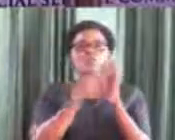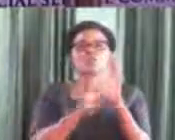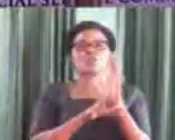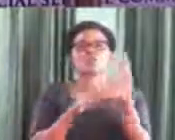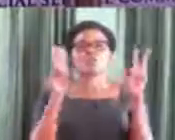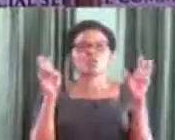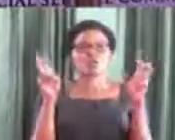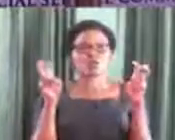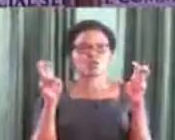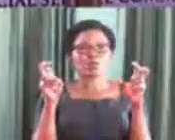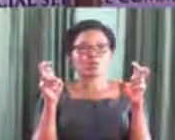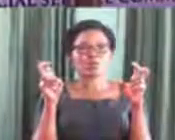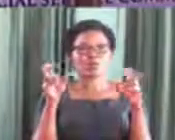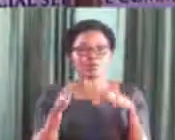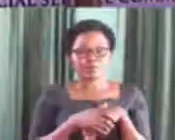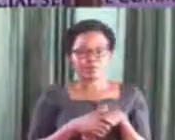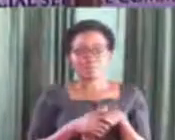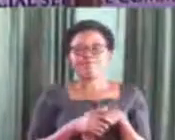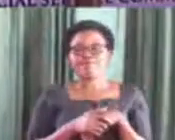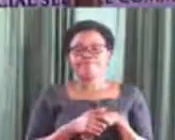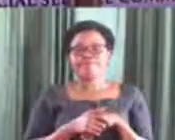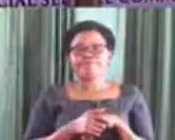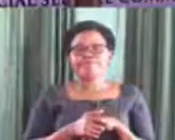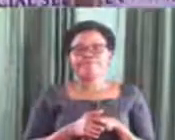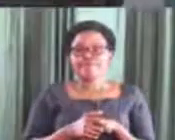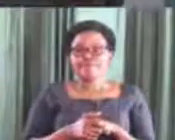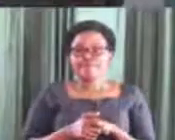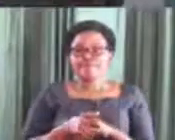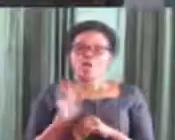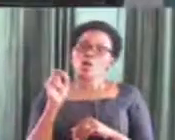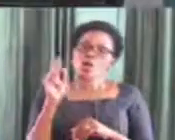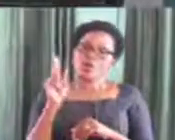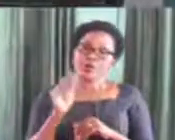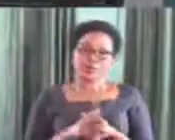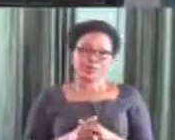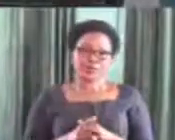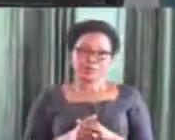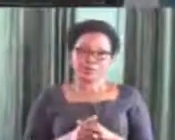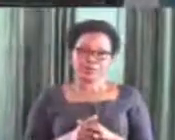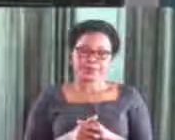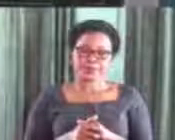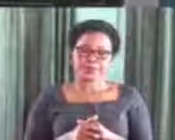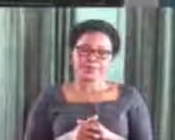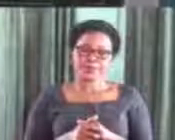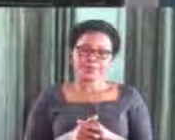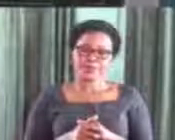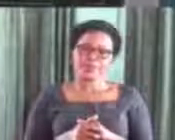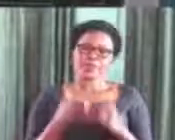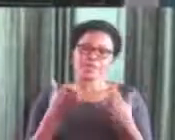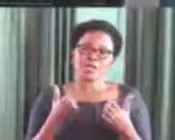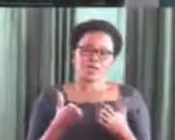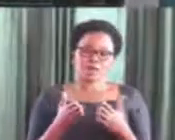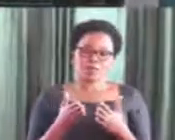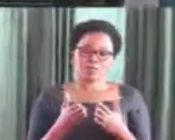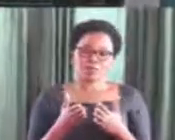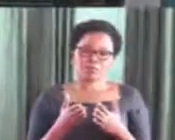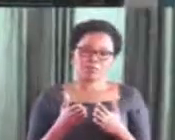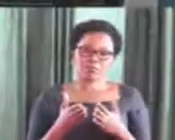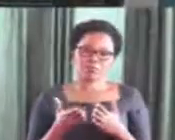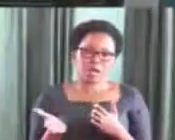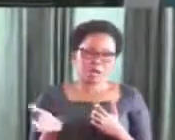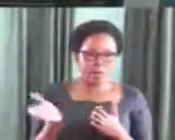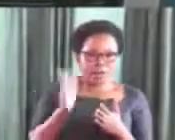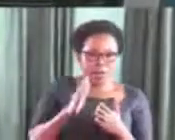And okay, let's stay with the issue which you had been discussing with the